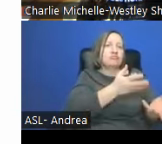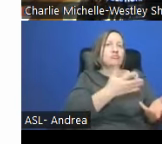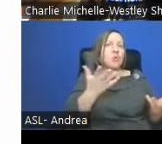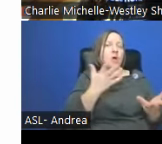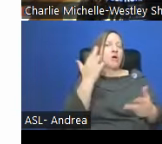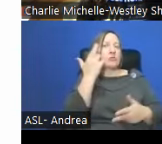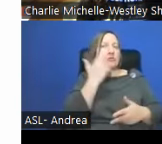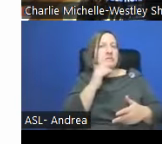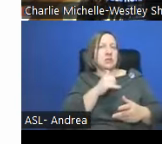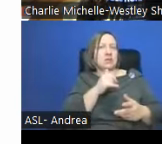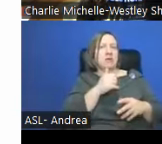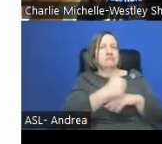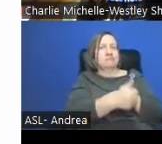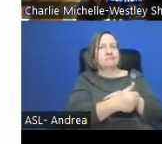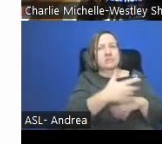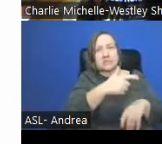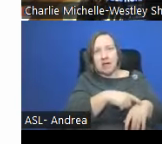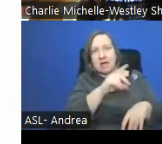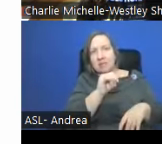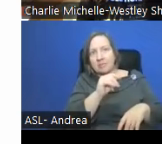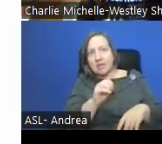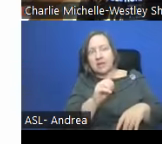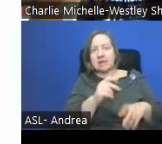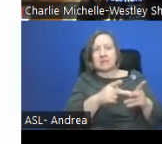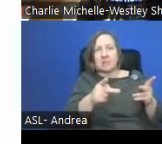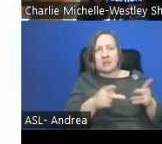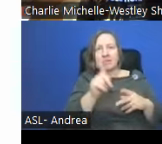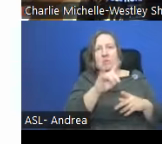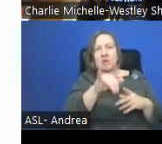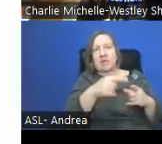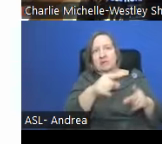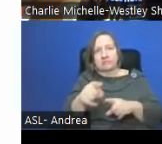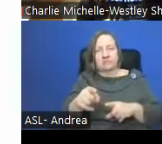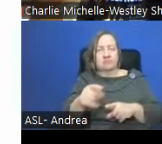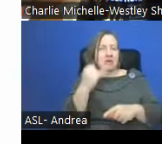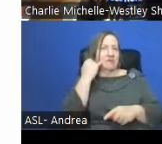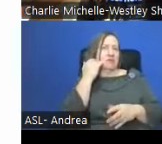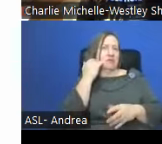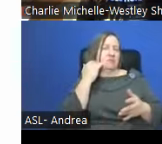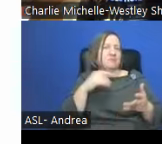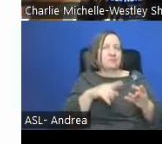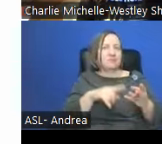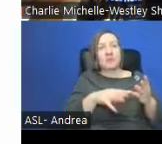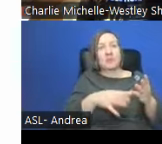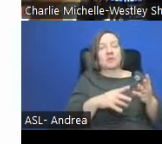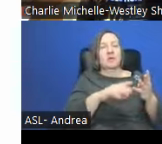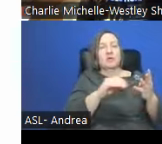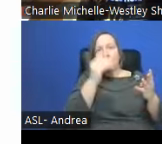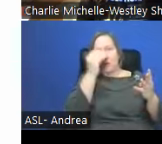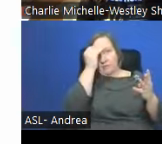nature of the allegations, including the time, date, and location of the incident, if known. 4, no information that would compromise the integrity